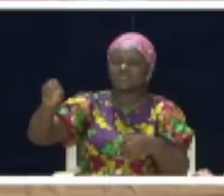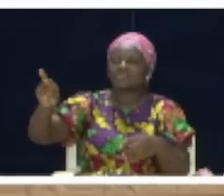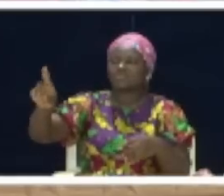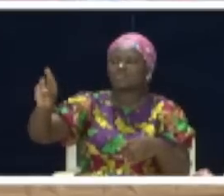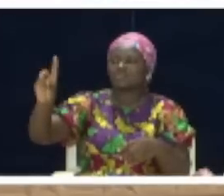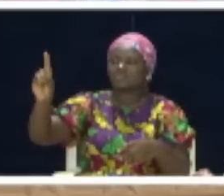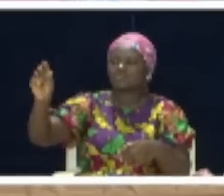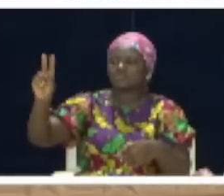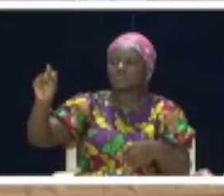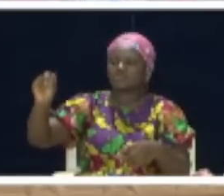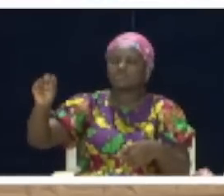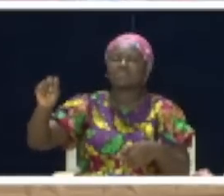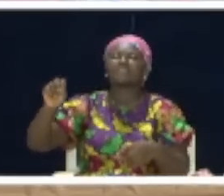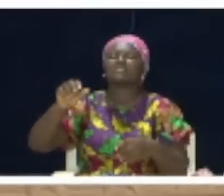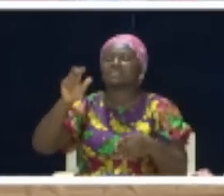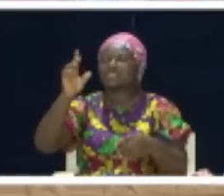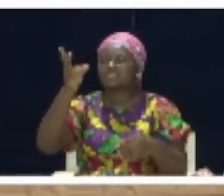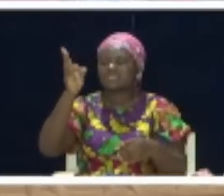Seven times.